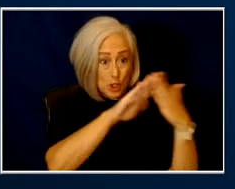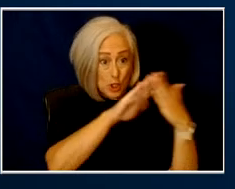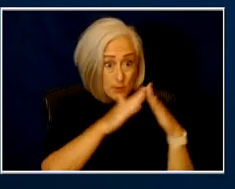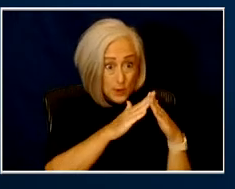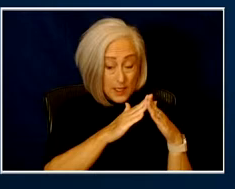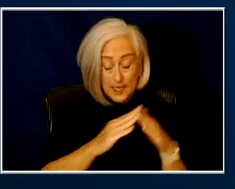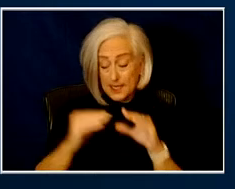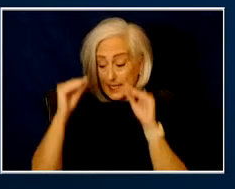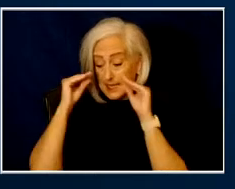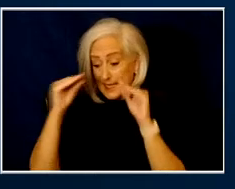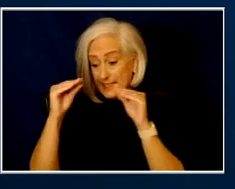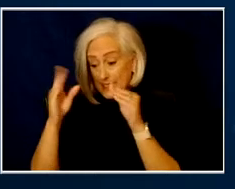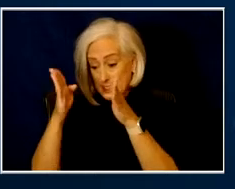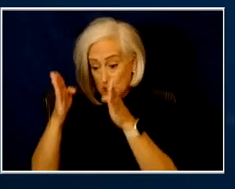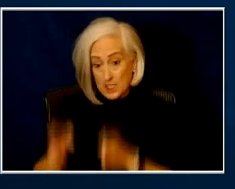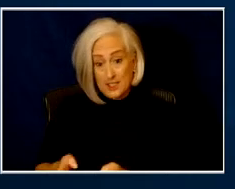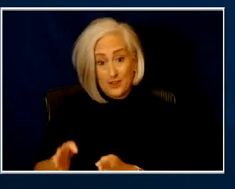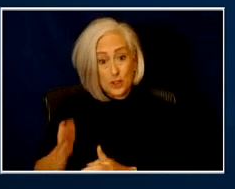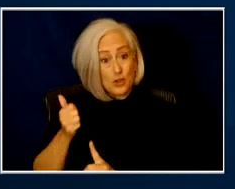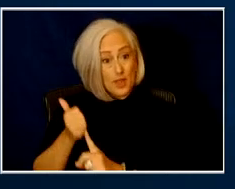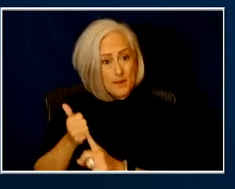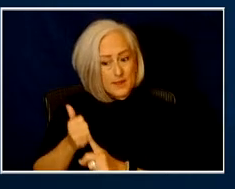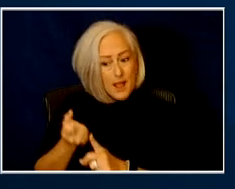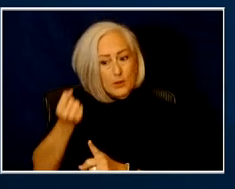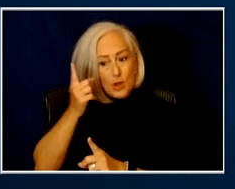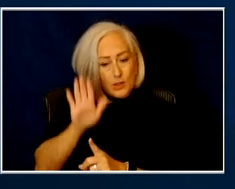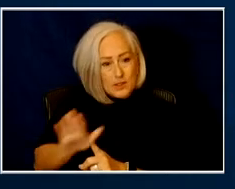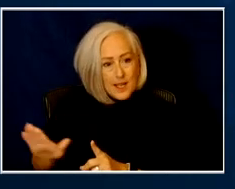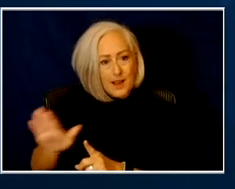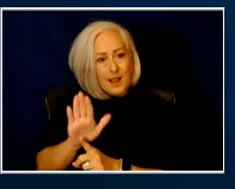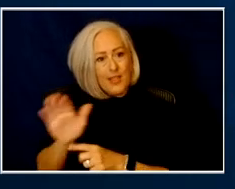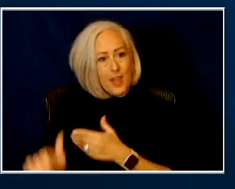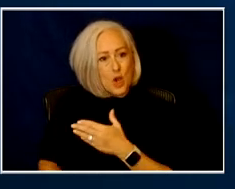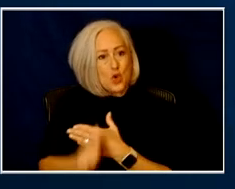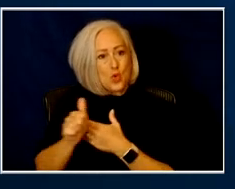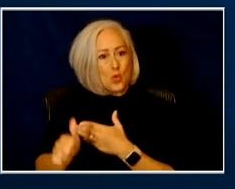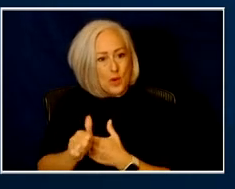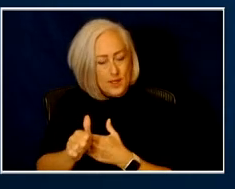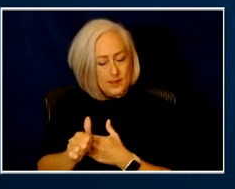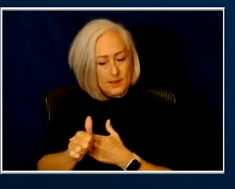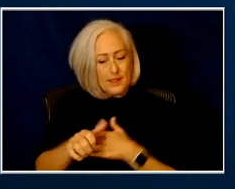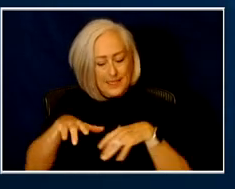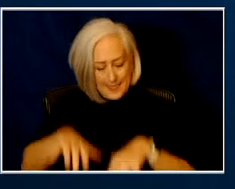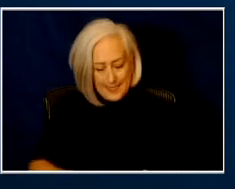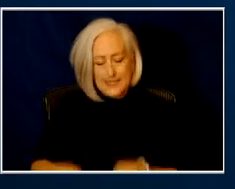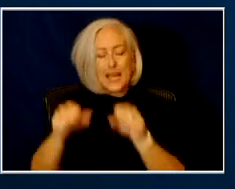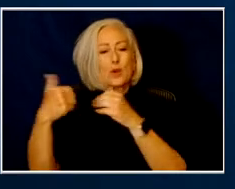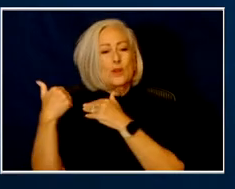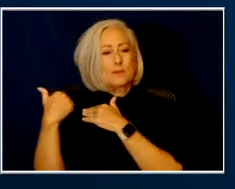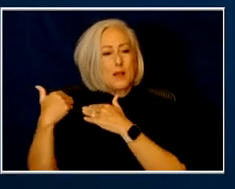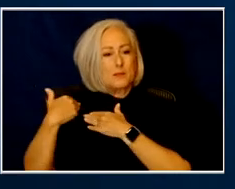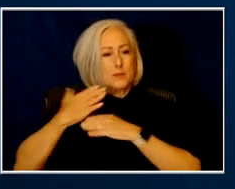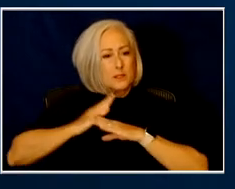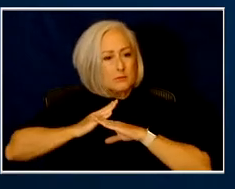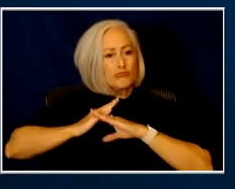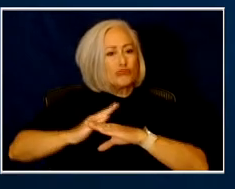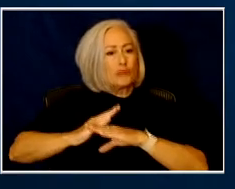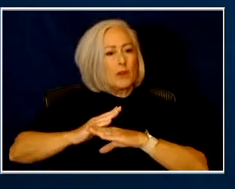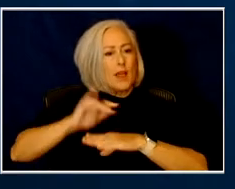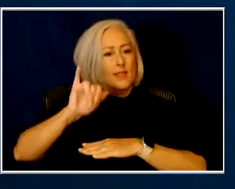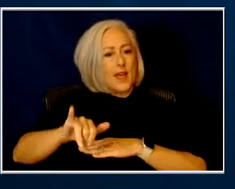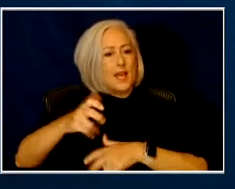to understand their risk and be responsible to do the best that they can to prevent these problems I think the other thing like you just mentioned about